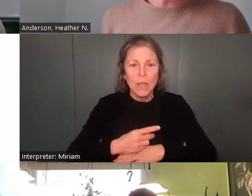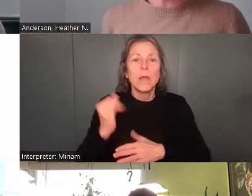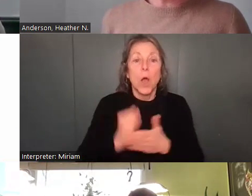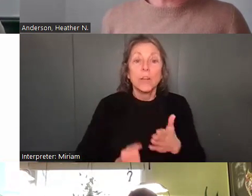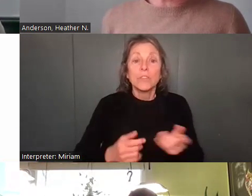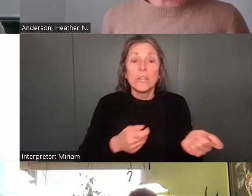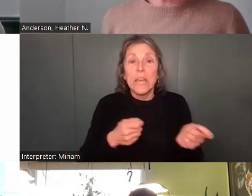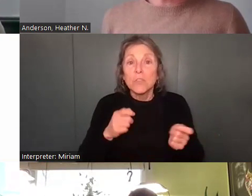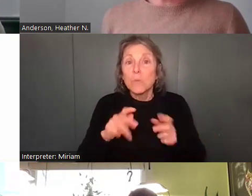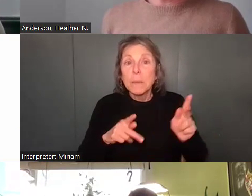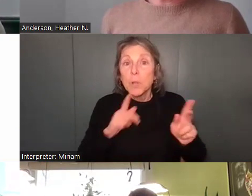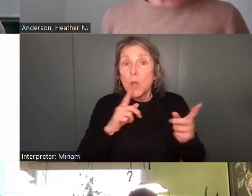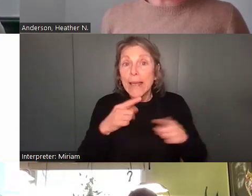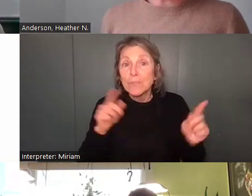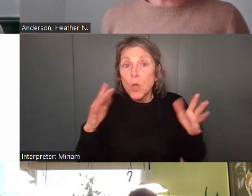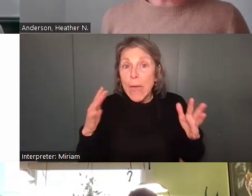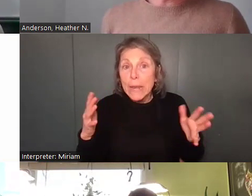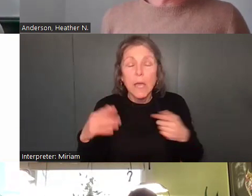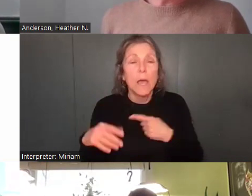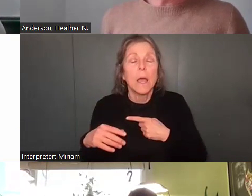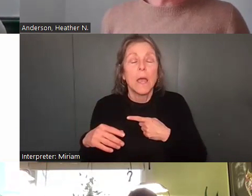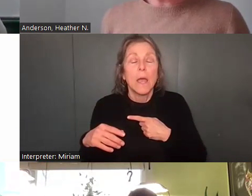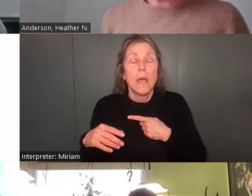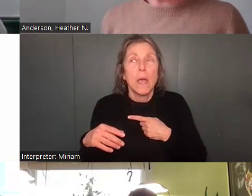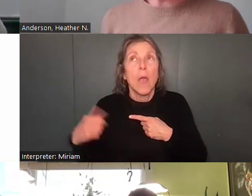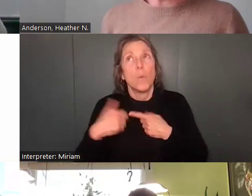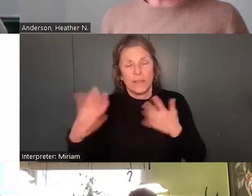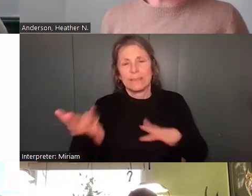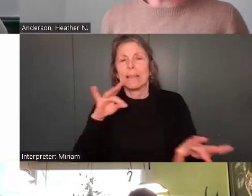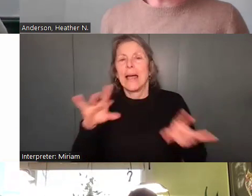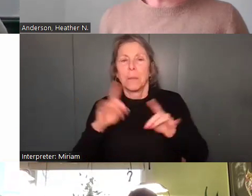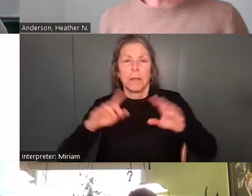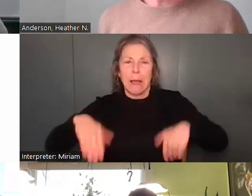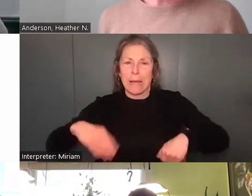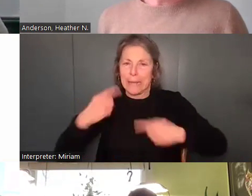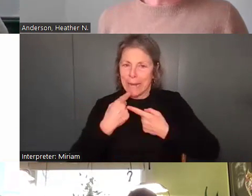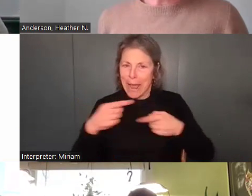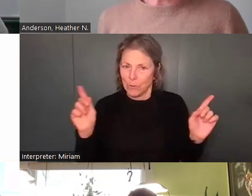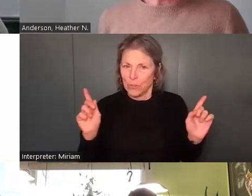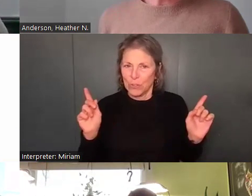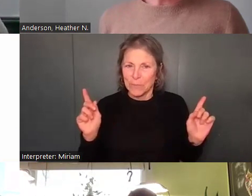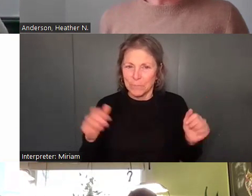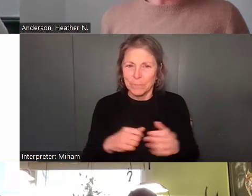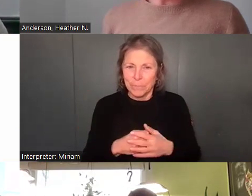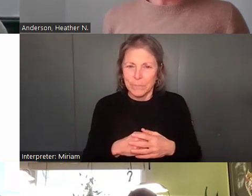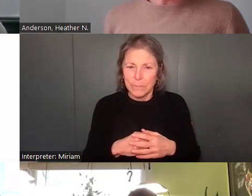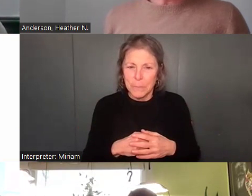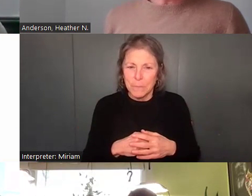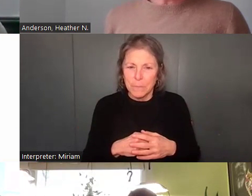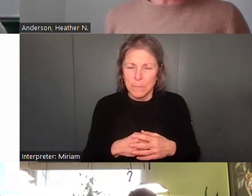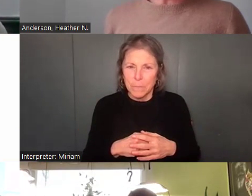people announced? We selected them. We haven't made an announcement. There's no,